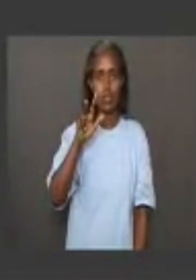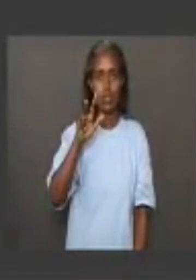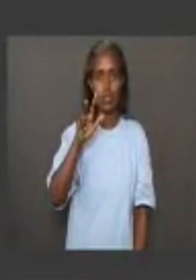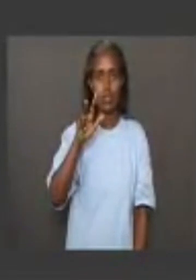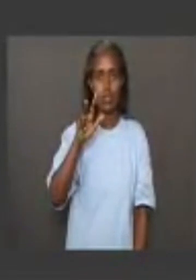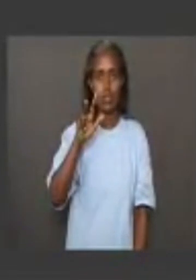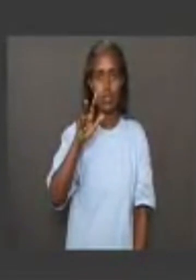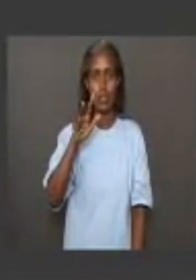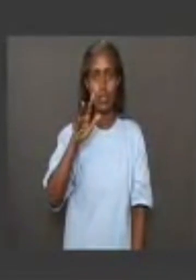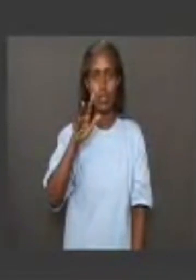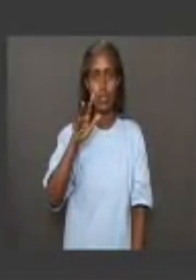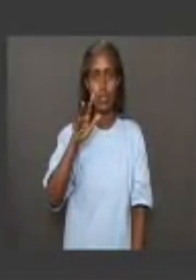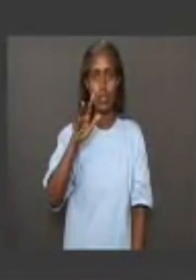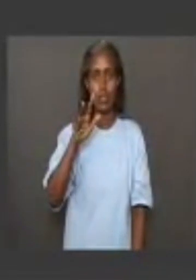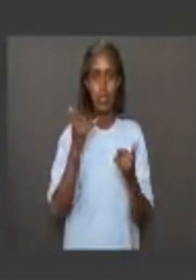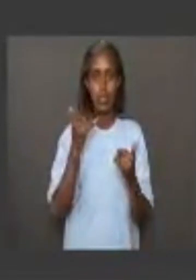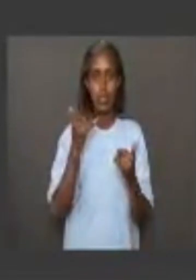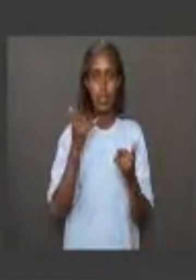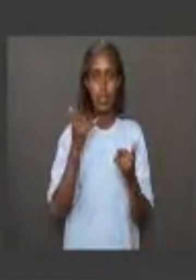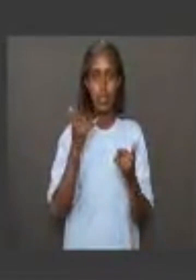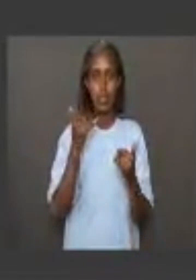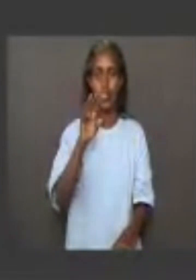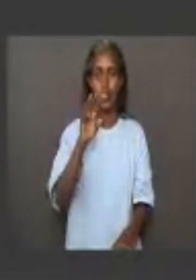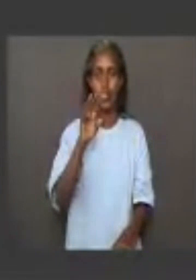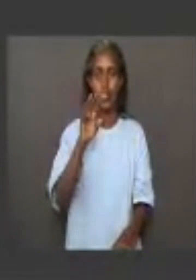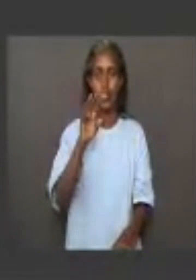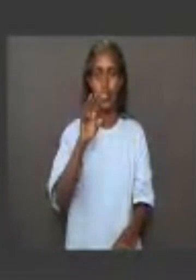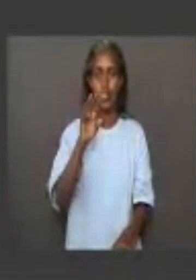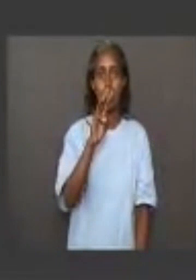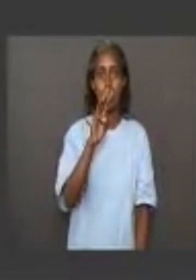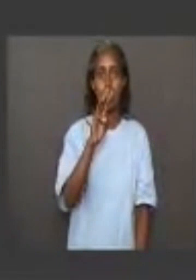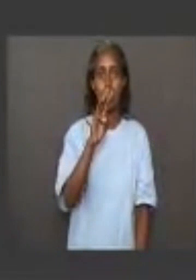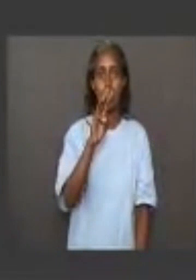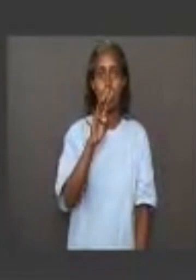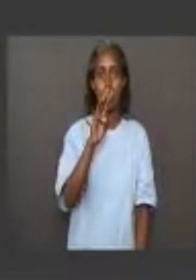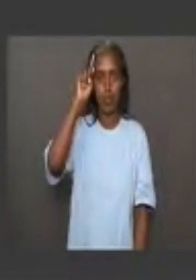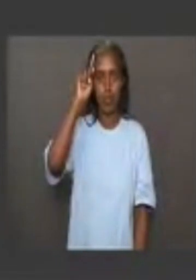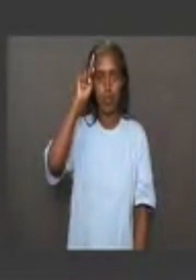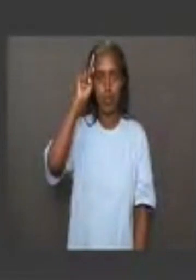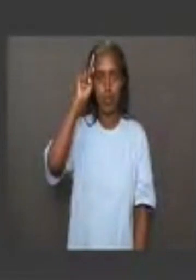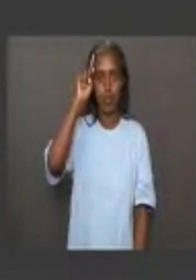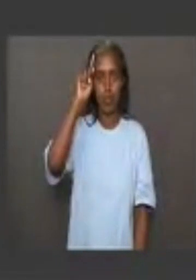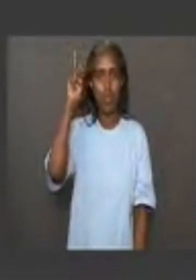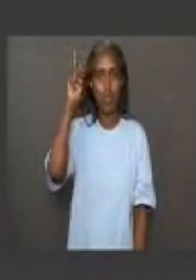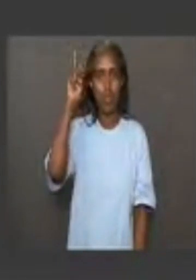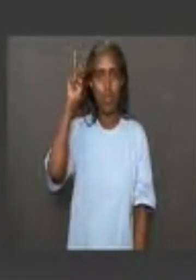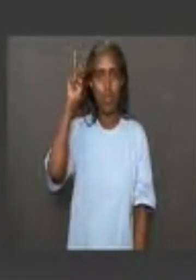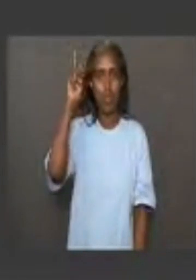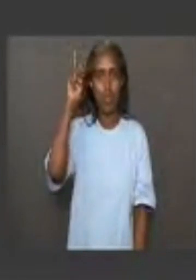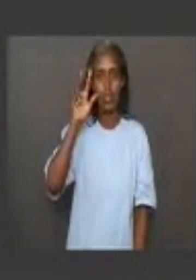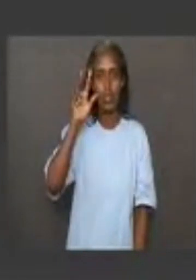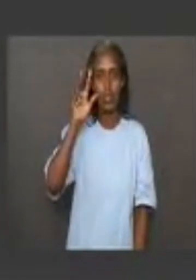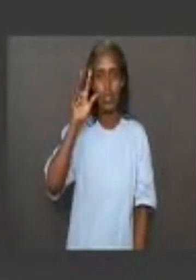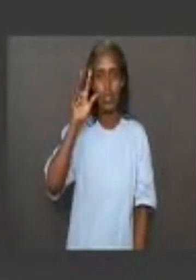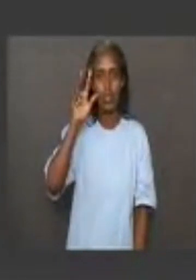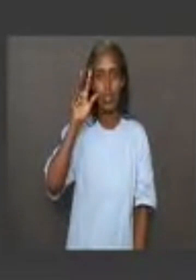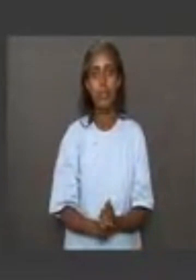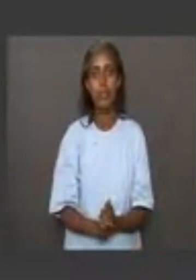over 6 to the power of 1 over 3